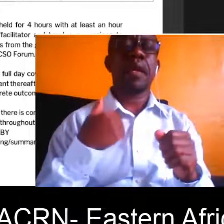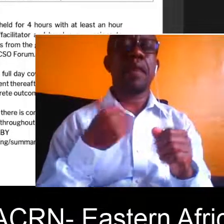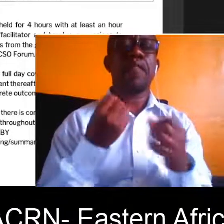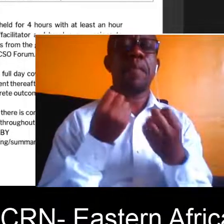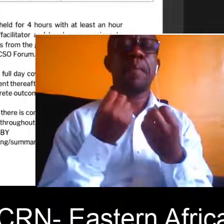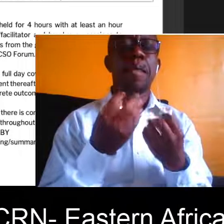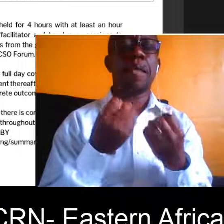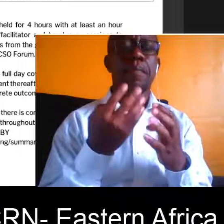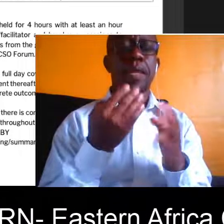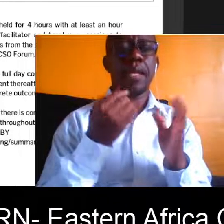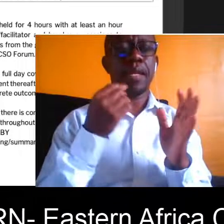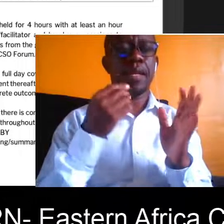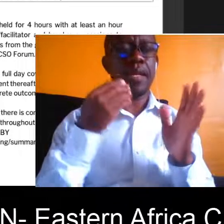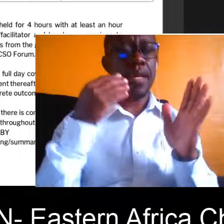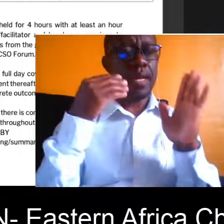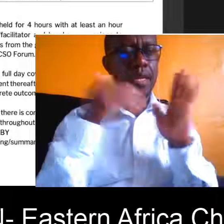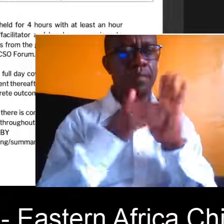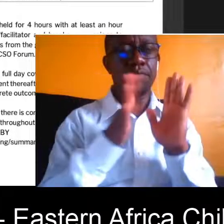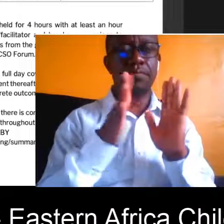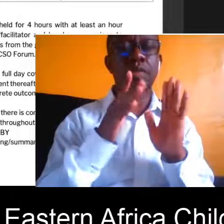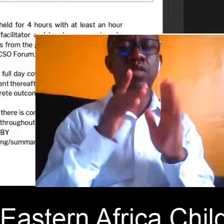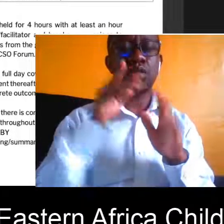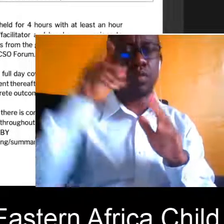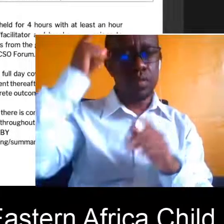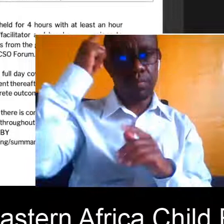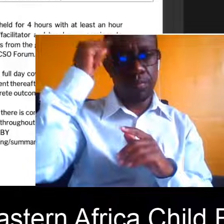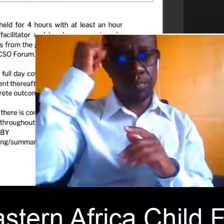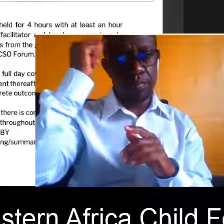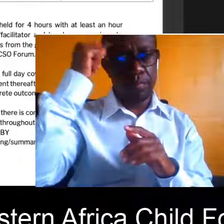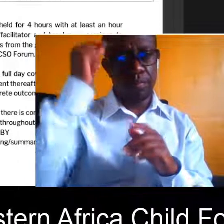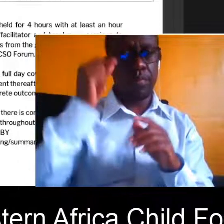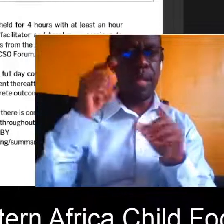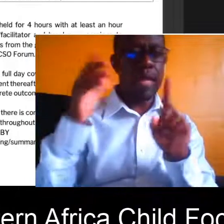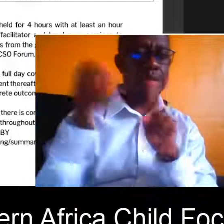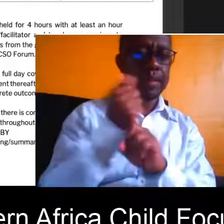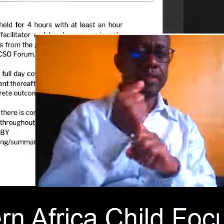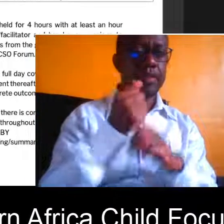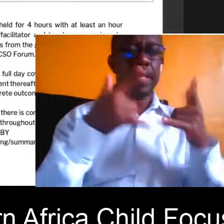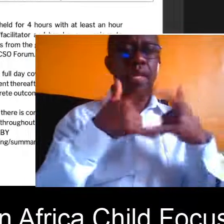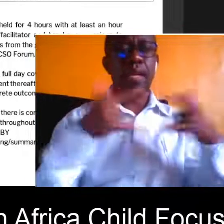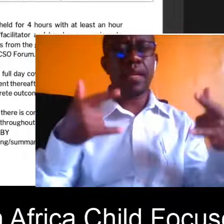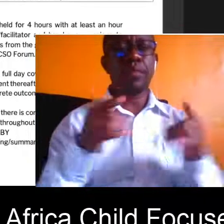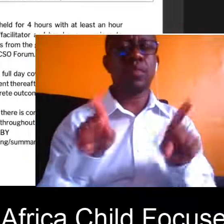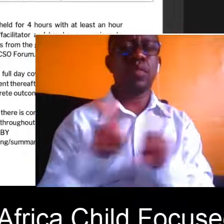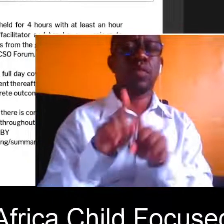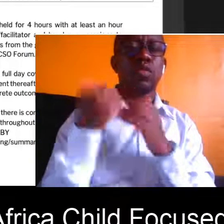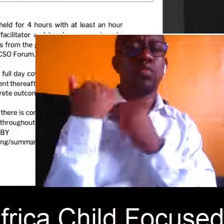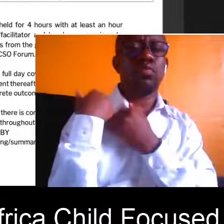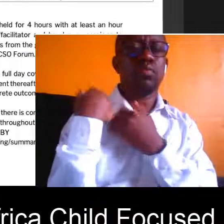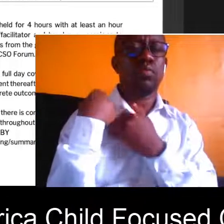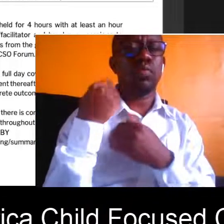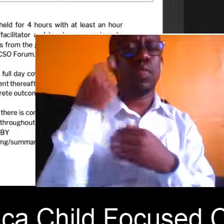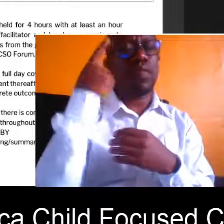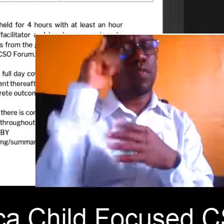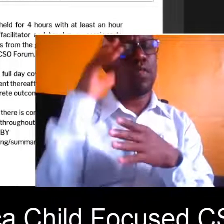on the Africa Child Instruments, the achievements and gaps, and the role that stakeholders were